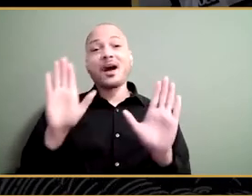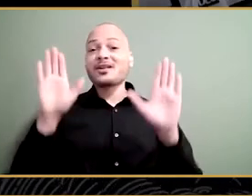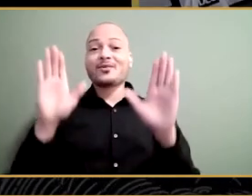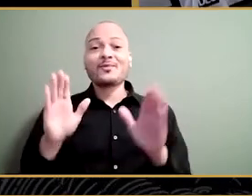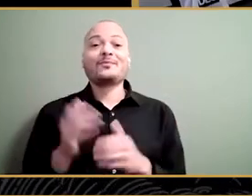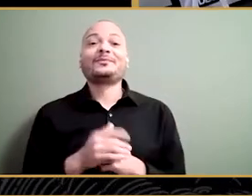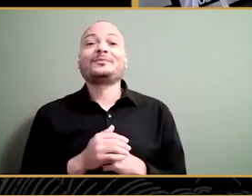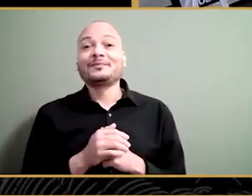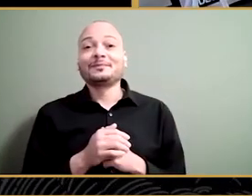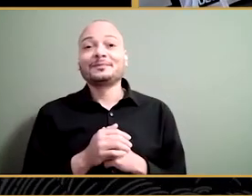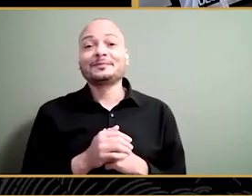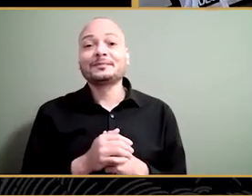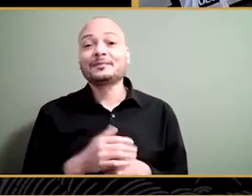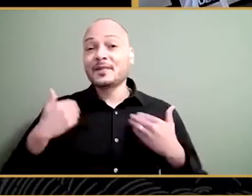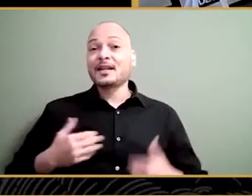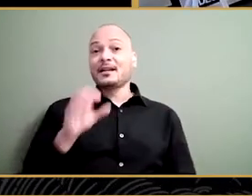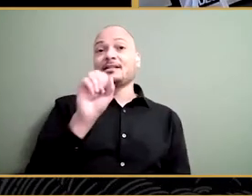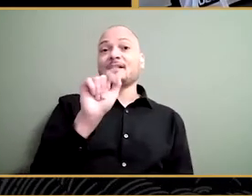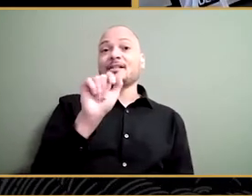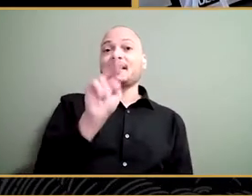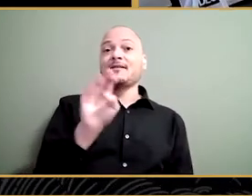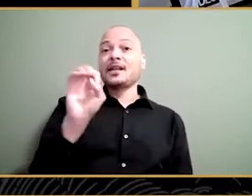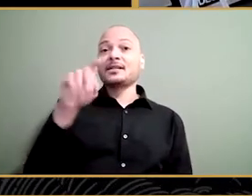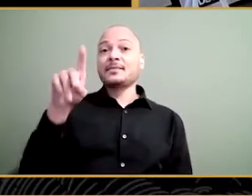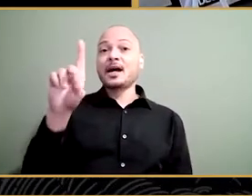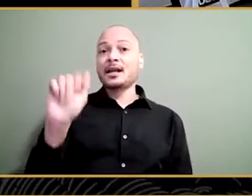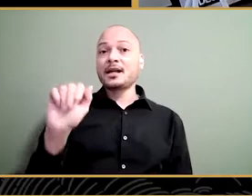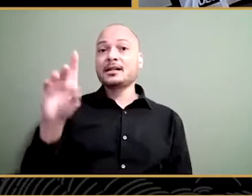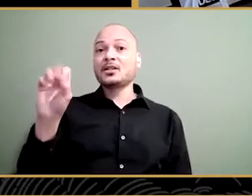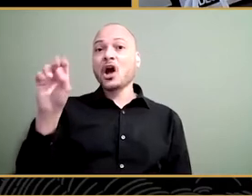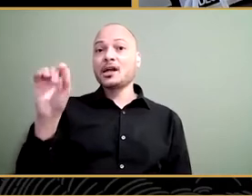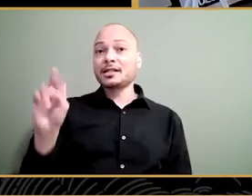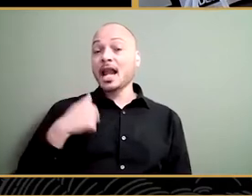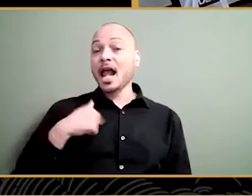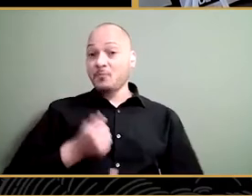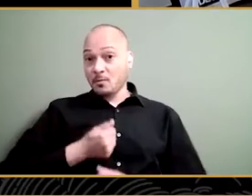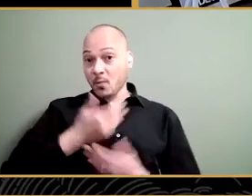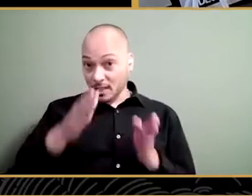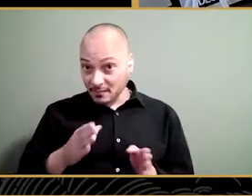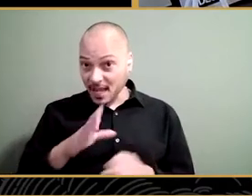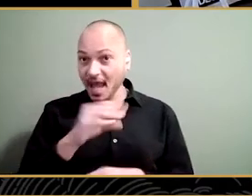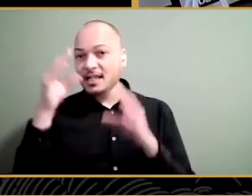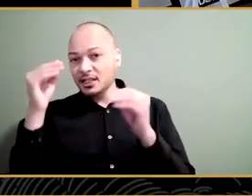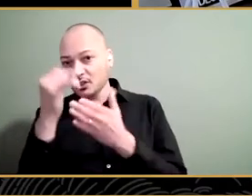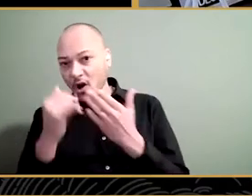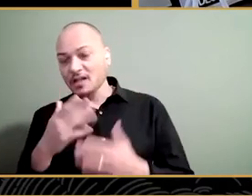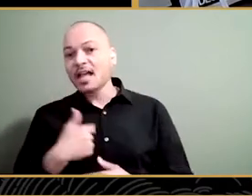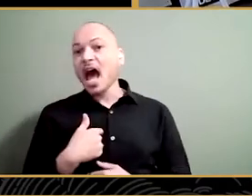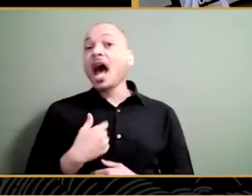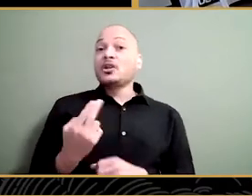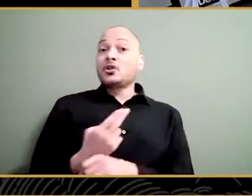My name is Steven Espada Dawson. I am a poet and teaching artist. I take he, him pronouns.